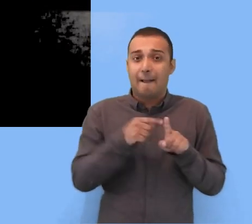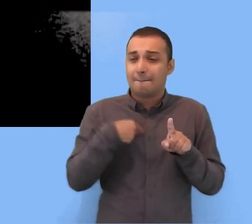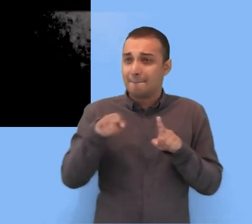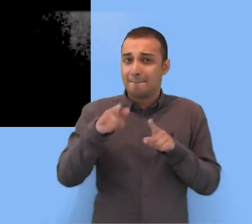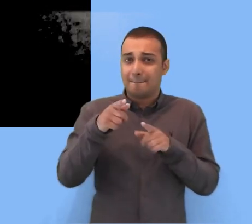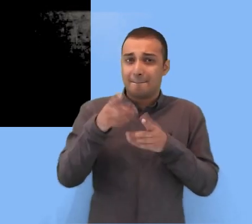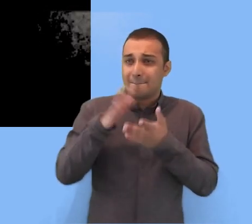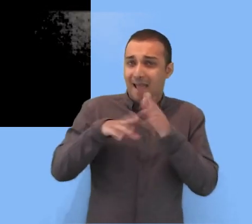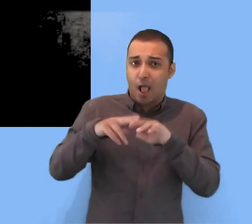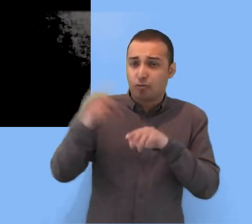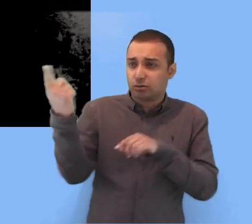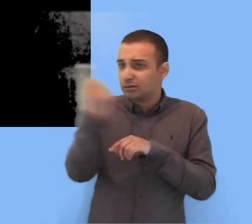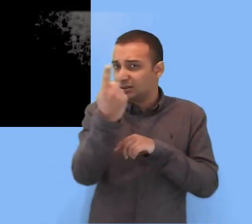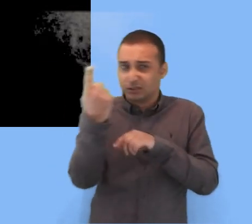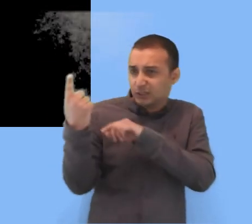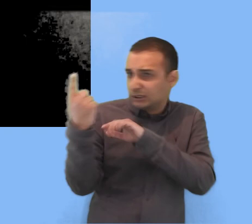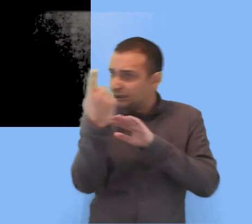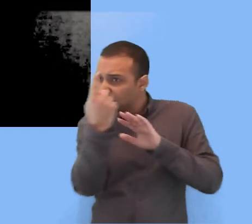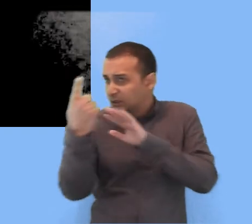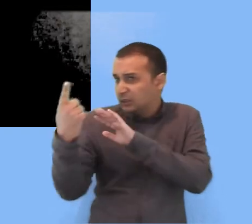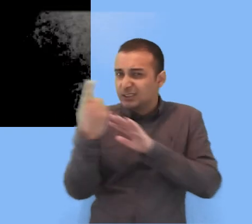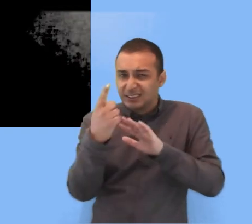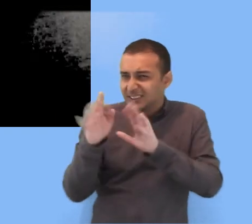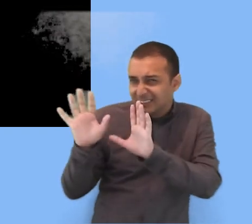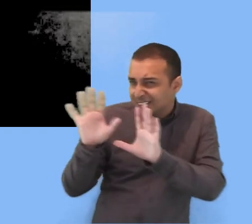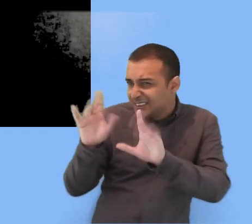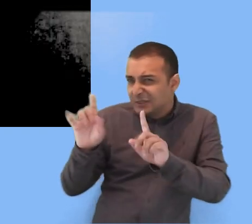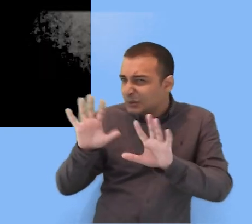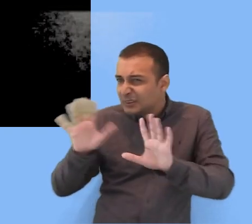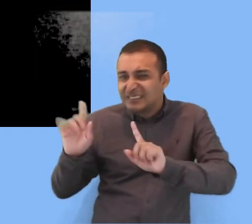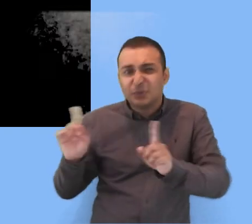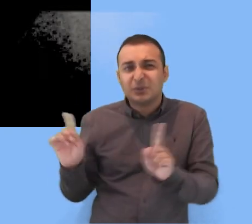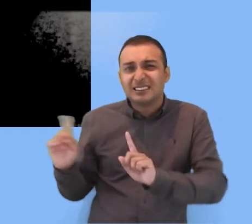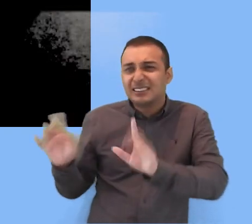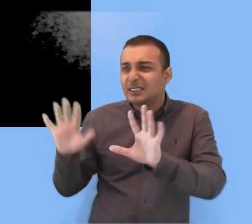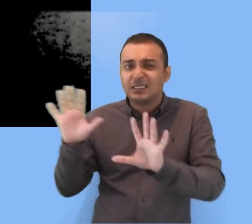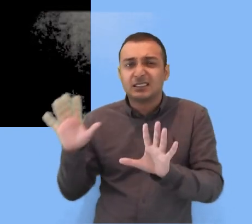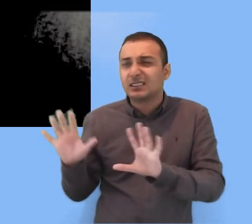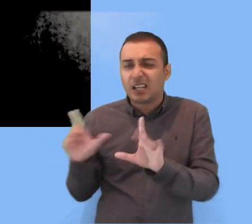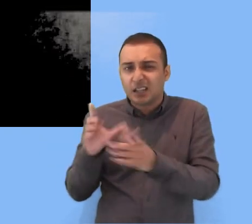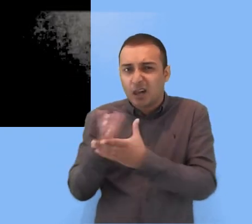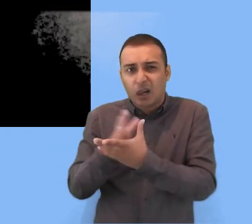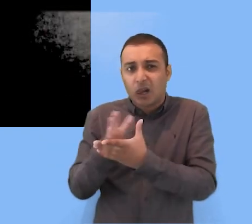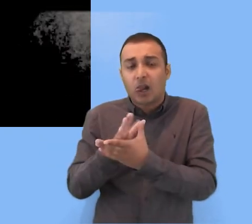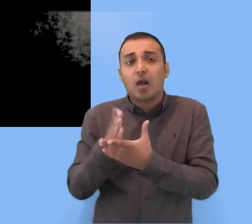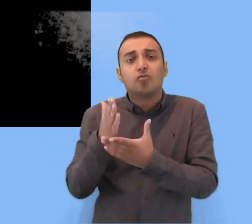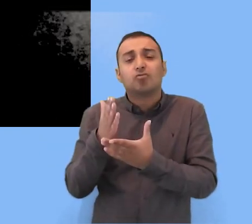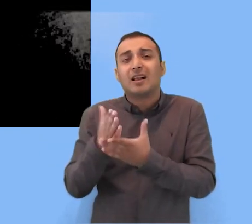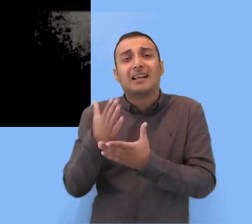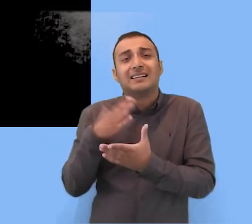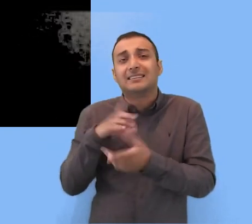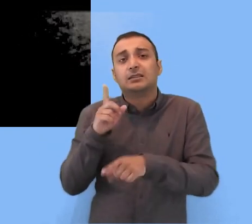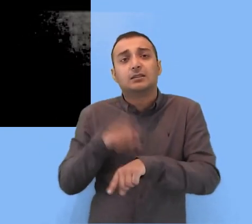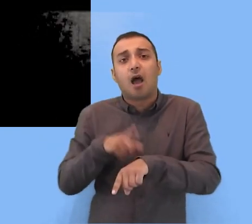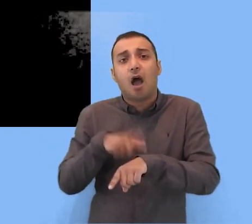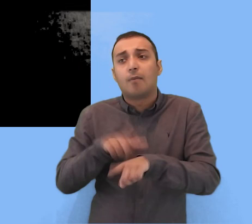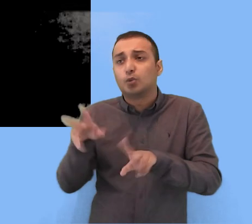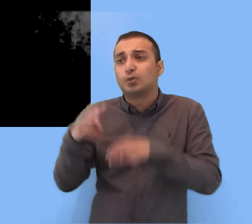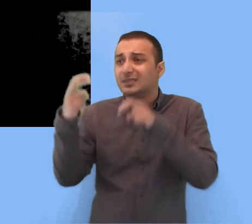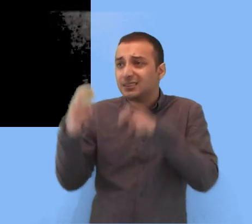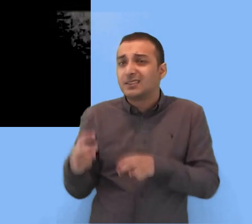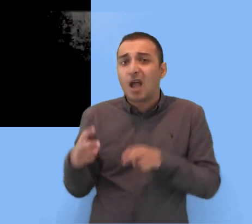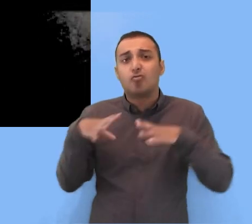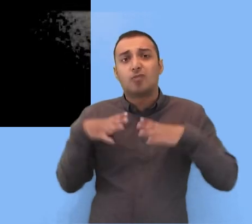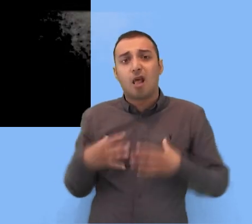coming from, and my work was all to do with parents. It's really having that time of just a relaxed conversation with them, and